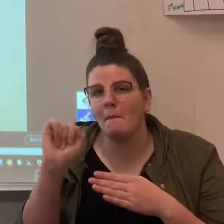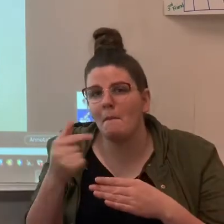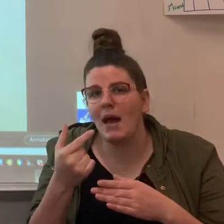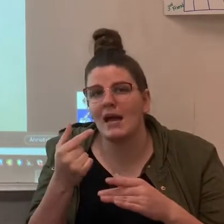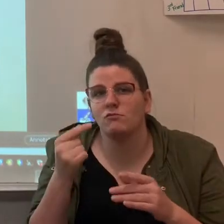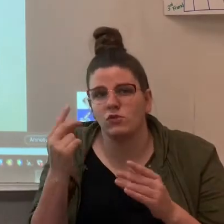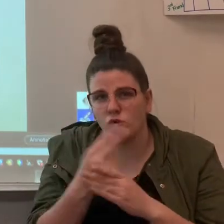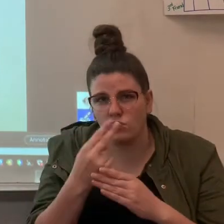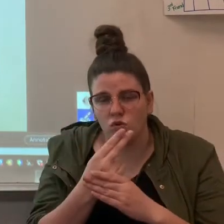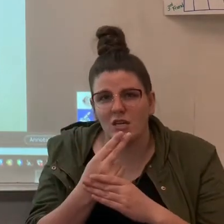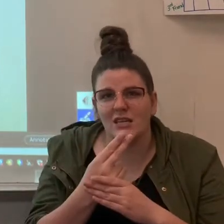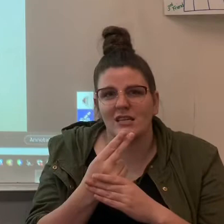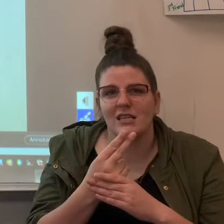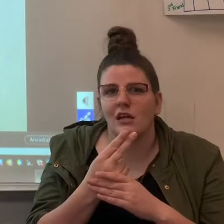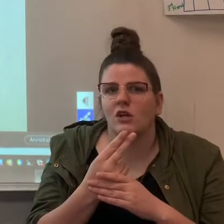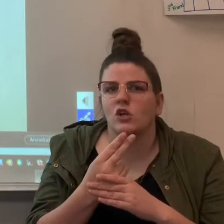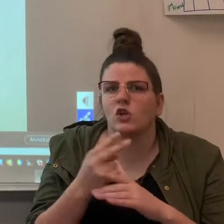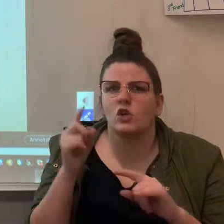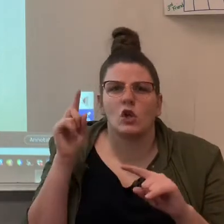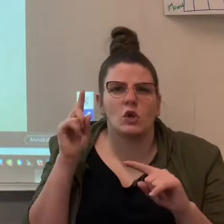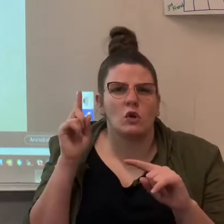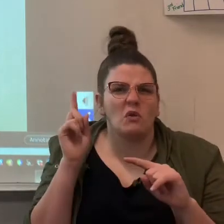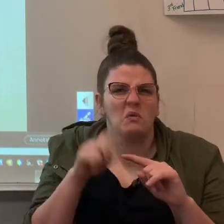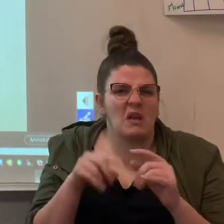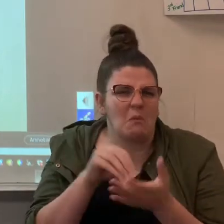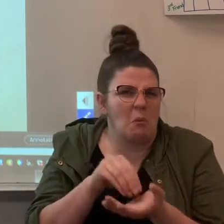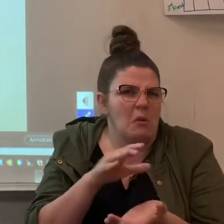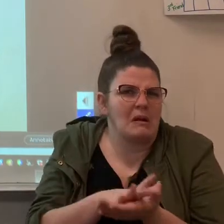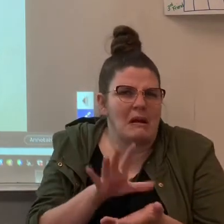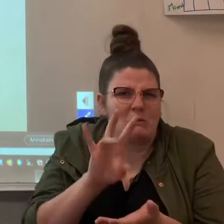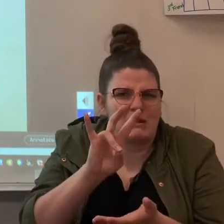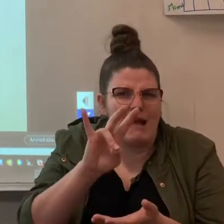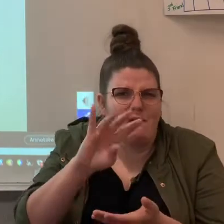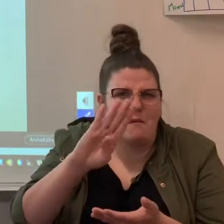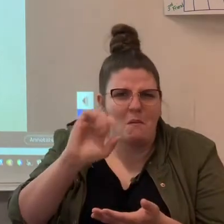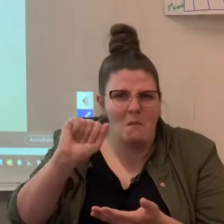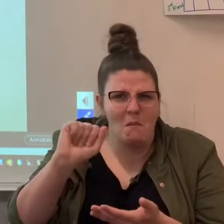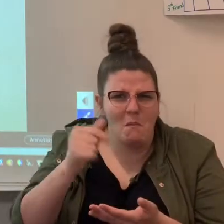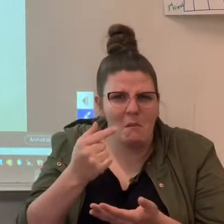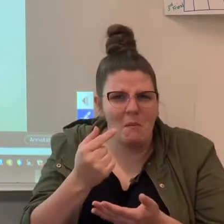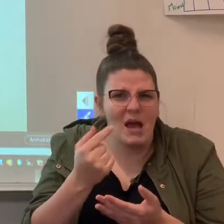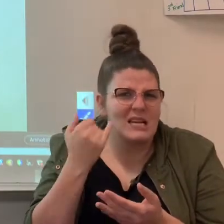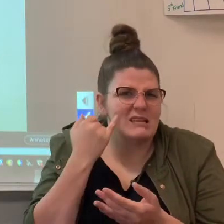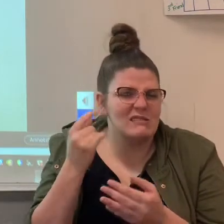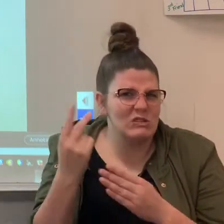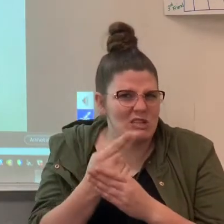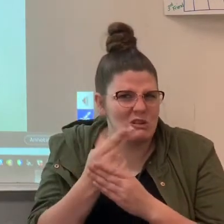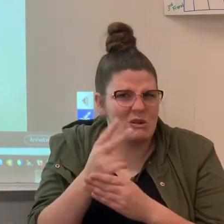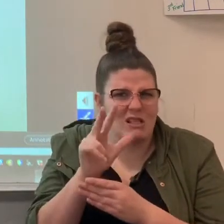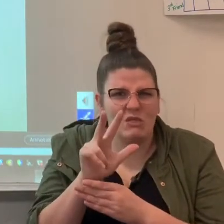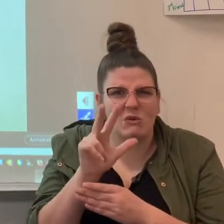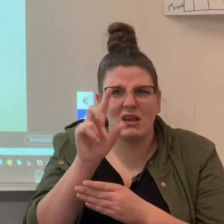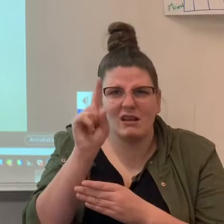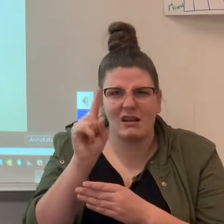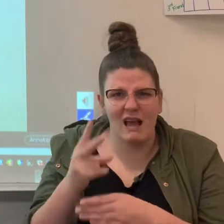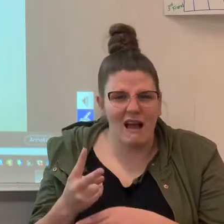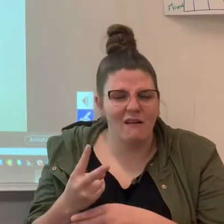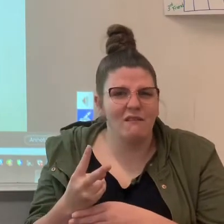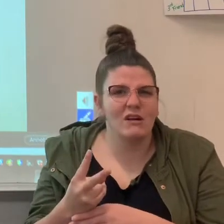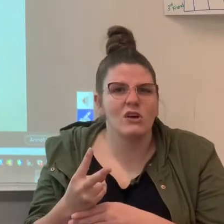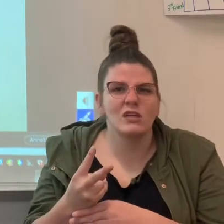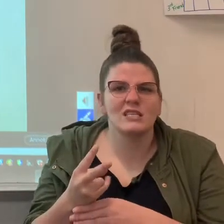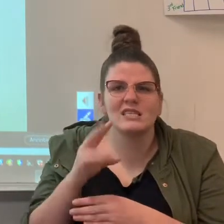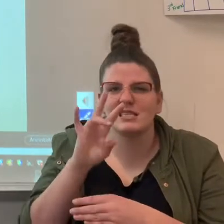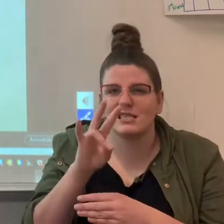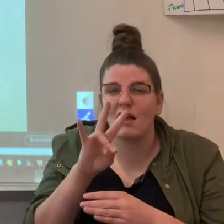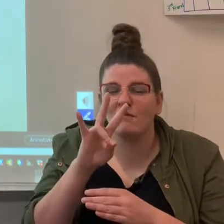make sense to put 7 in as bags if she's using 3 1/2. So 7 is going to be our flower pots, and we use a 1/2 bag of soil